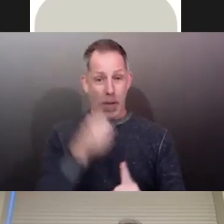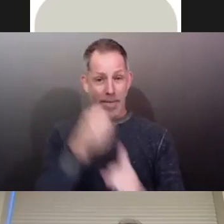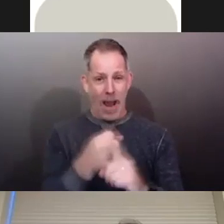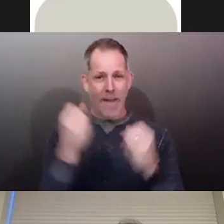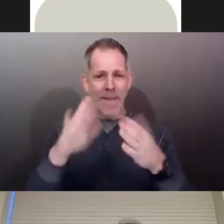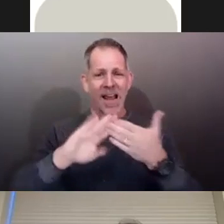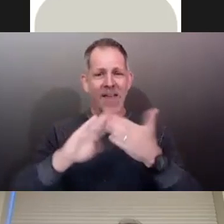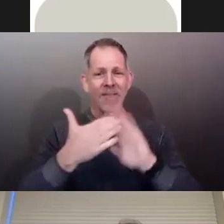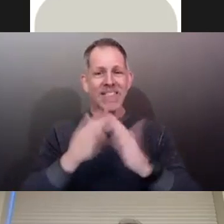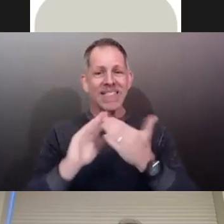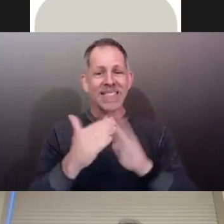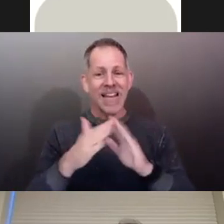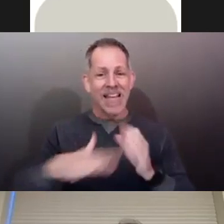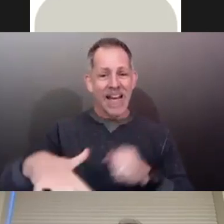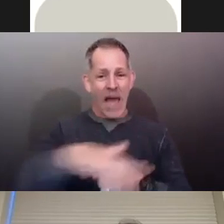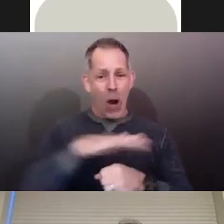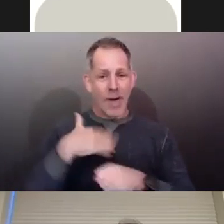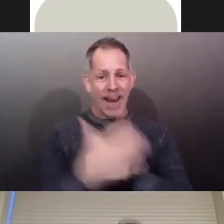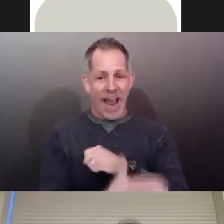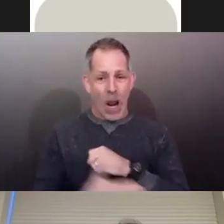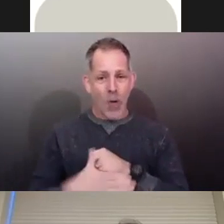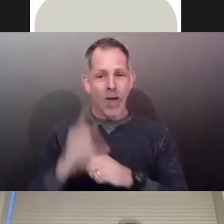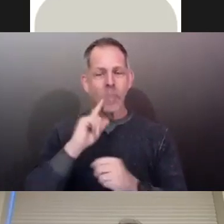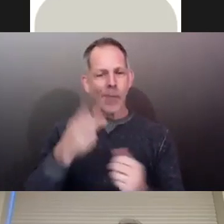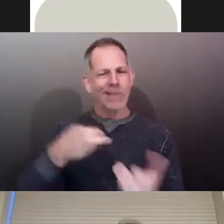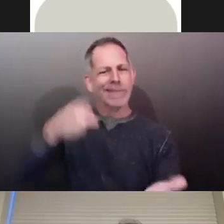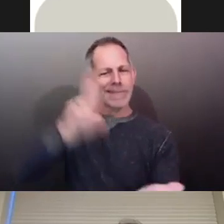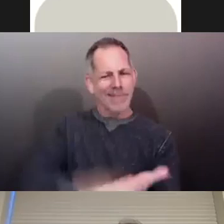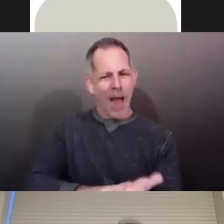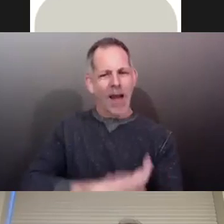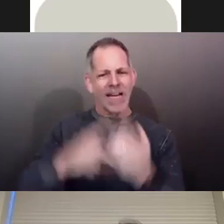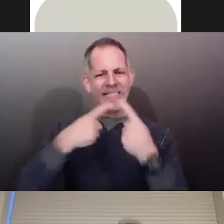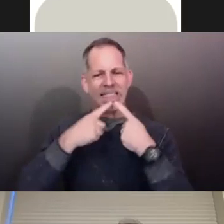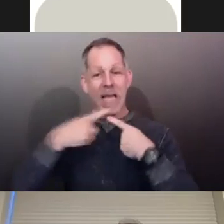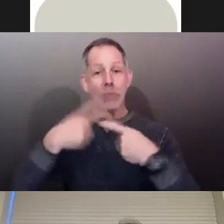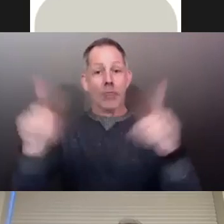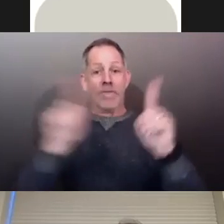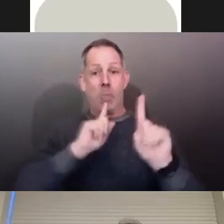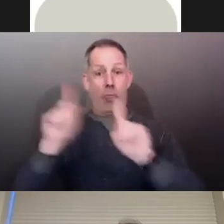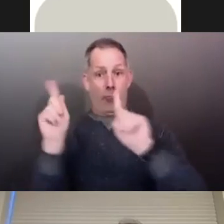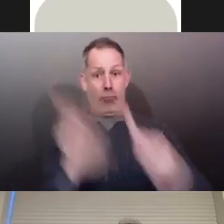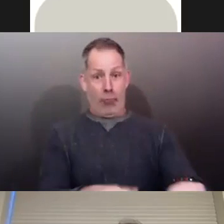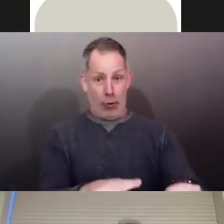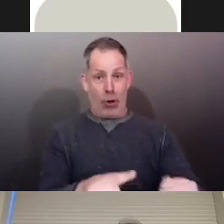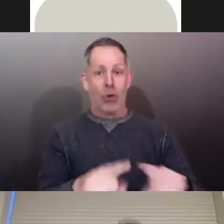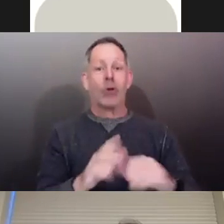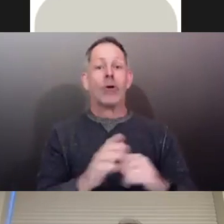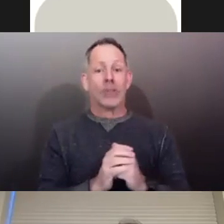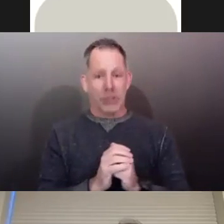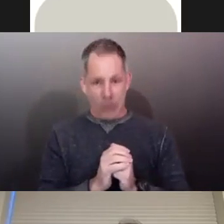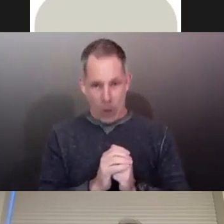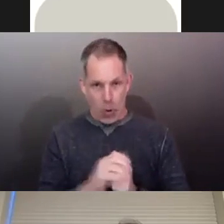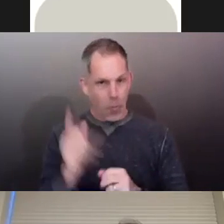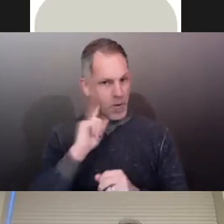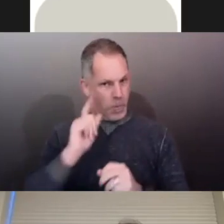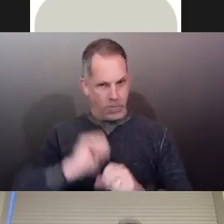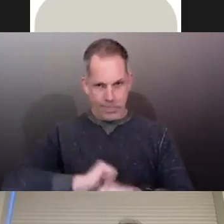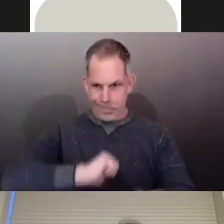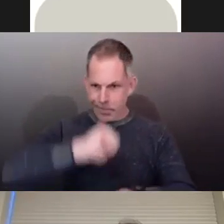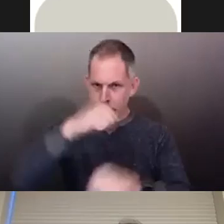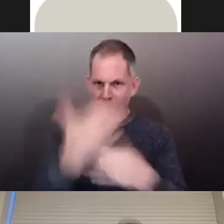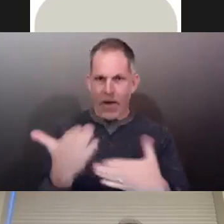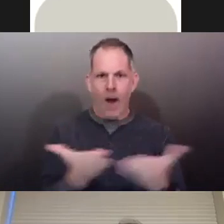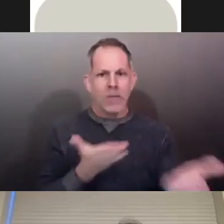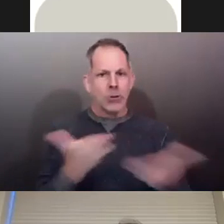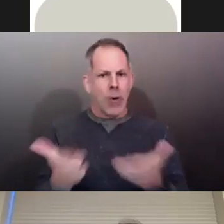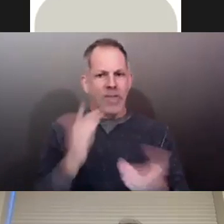trucks to operate 24/7. This meant that the drivers could socially distance, preserve their health, and also provide communities with much needed